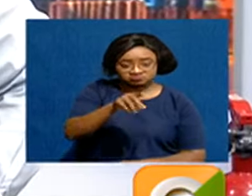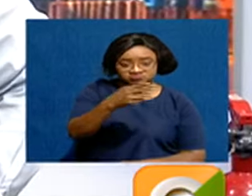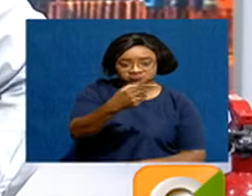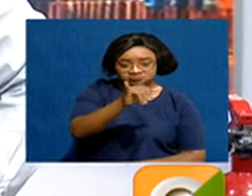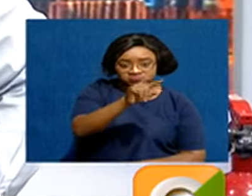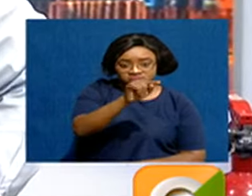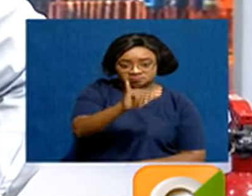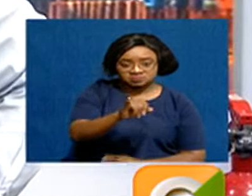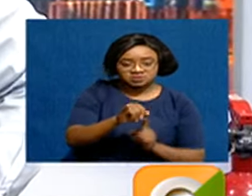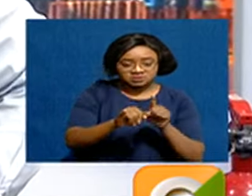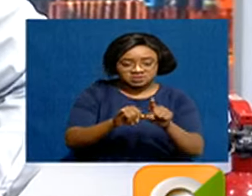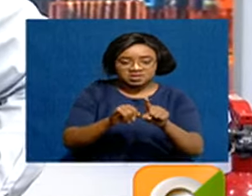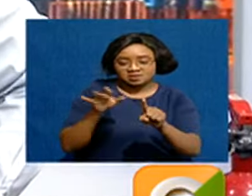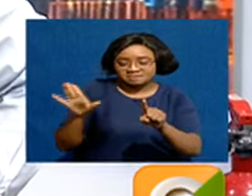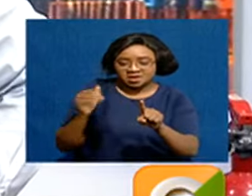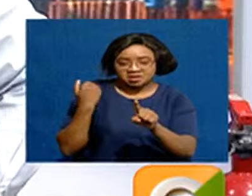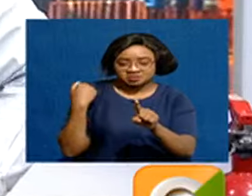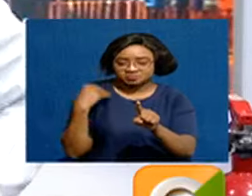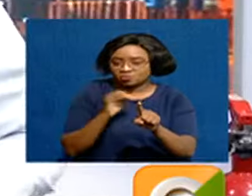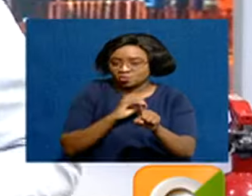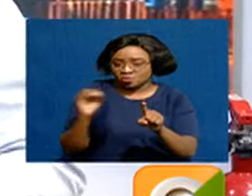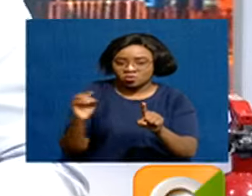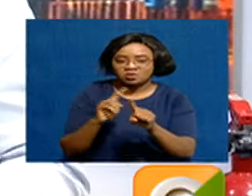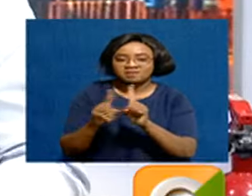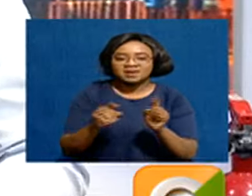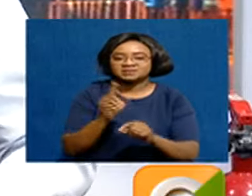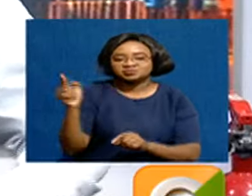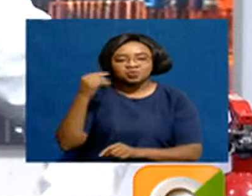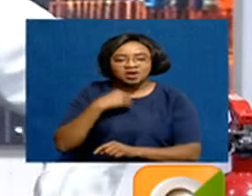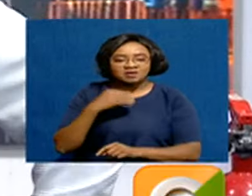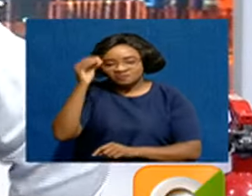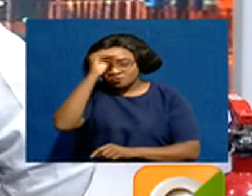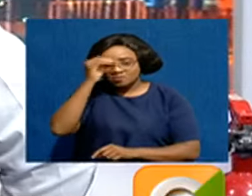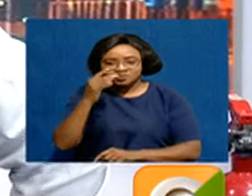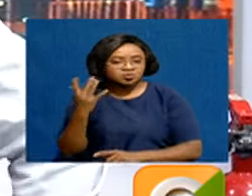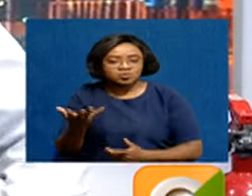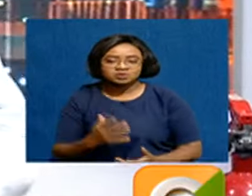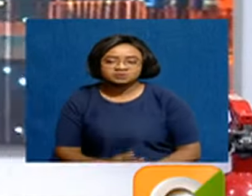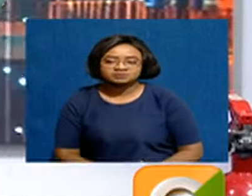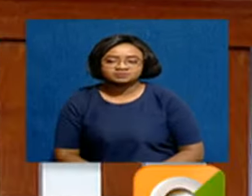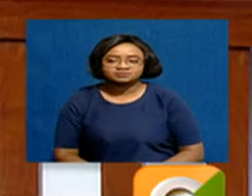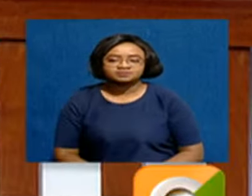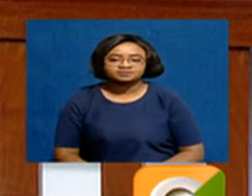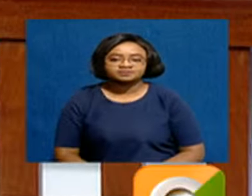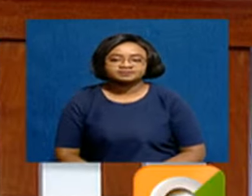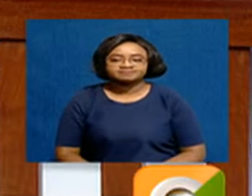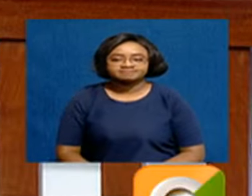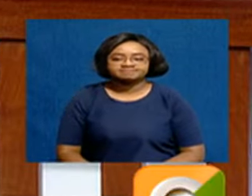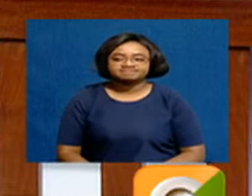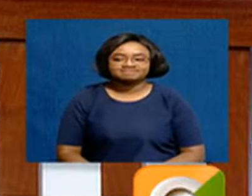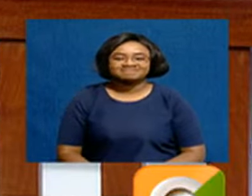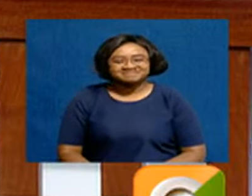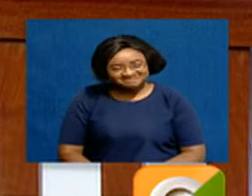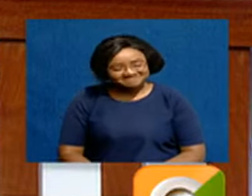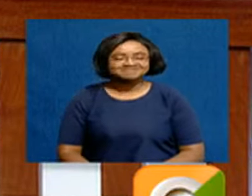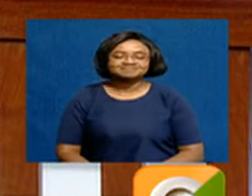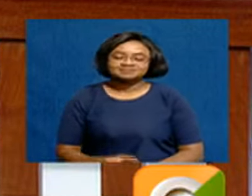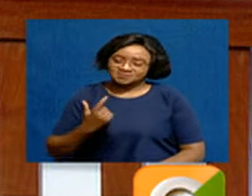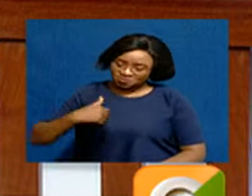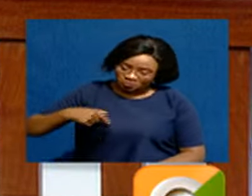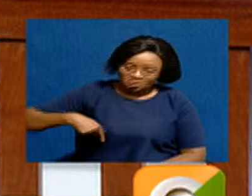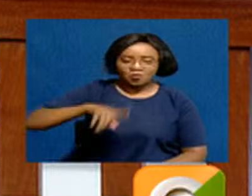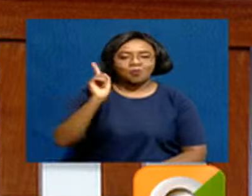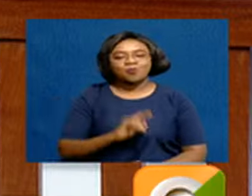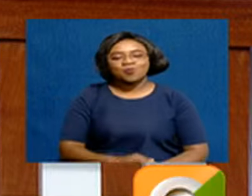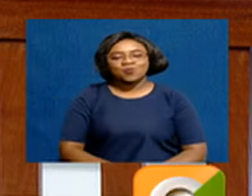your colleague, Professor Kithure Kindiki. Yes. But you have some thoughts about Haiti. Yes, yes. Go on. Haiti, we are going. No. And it's not the